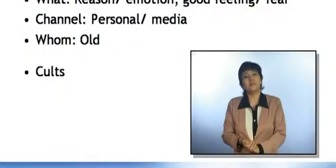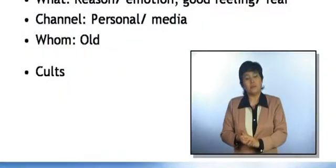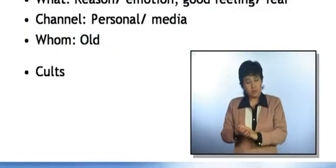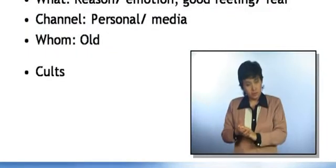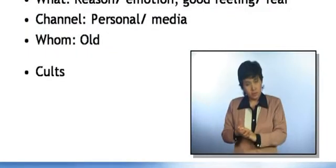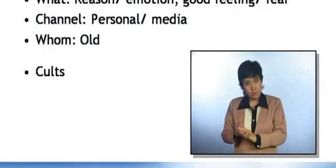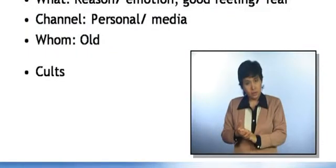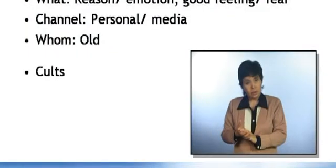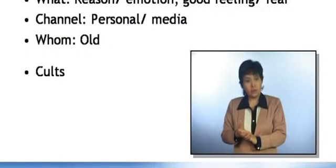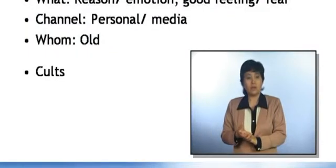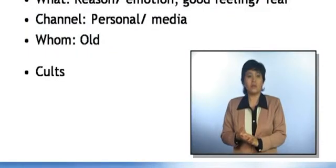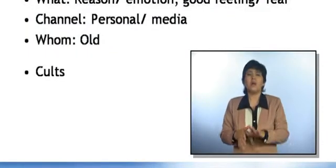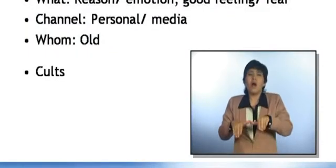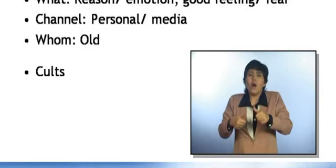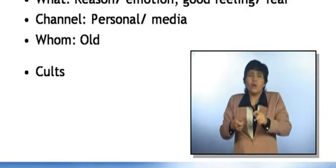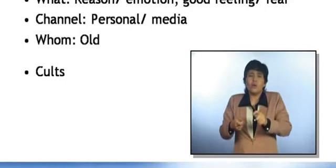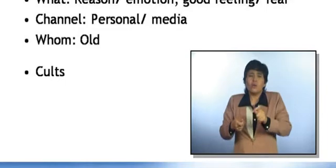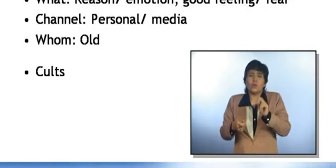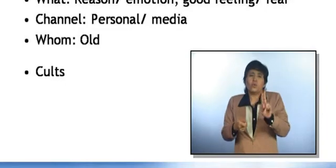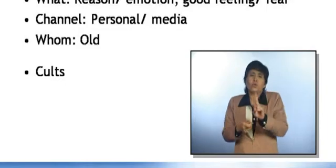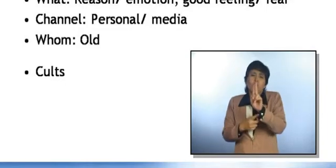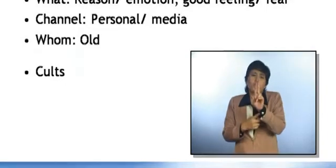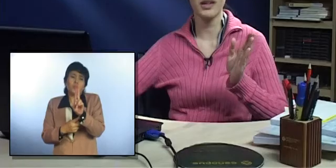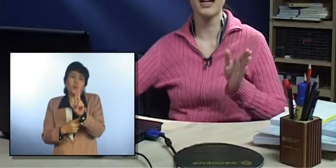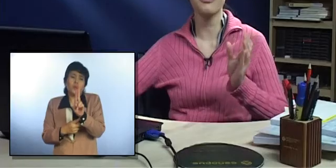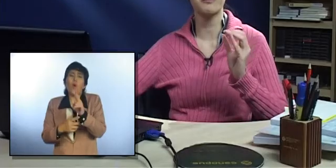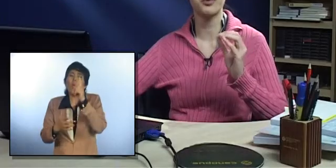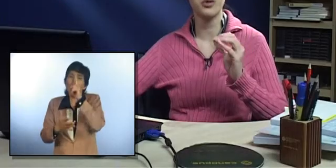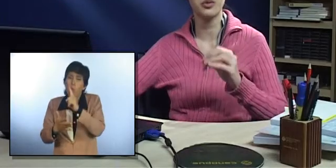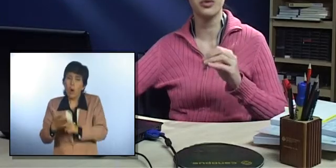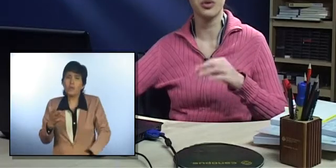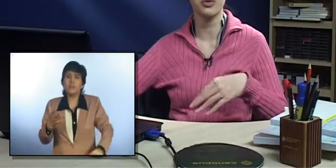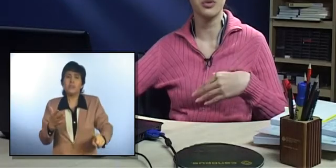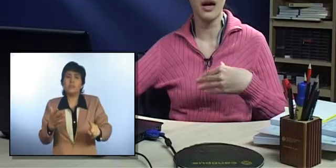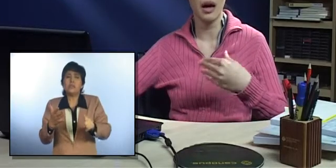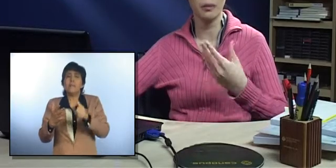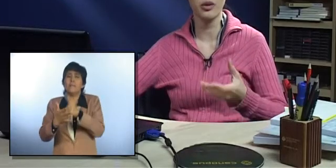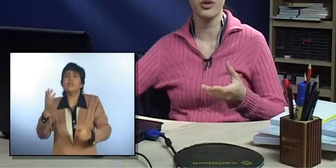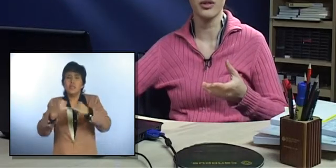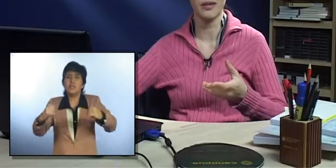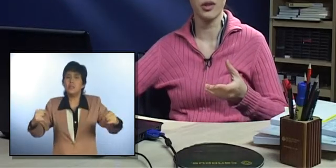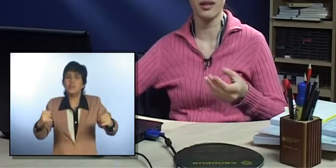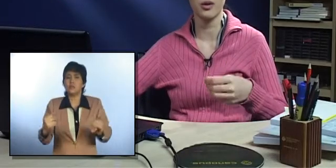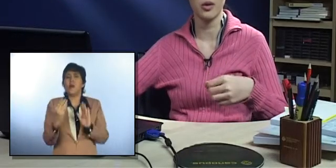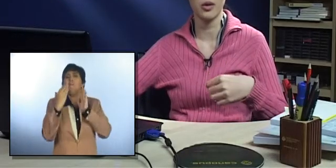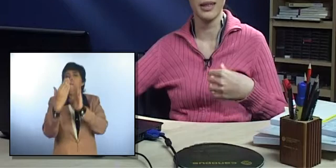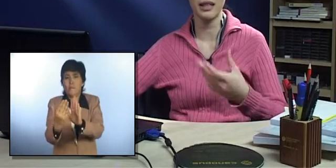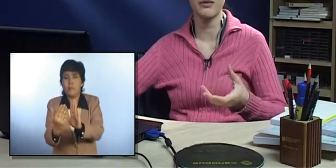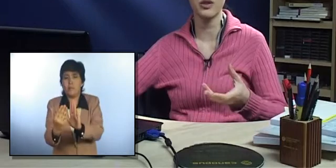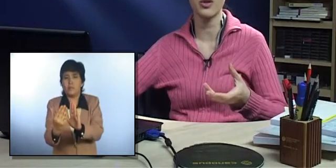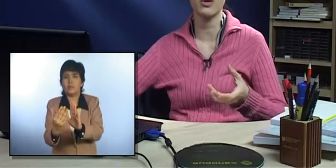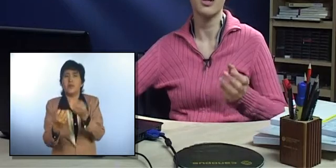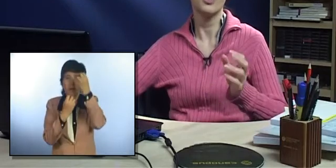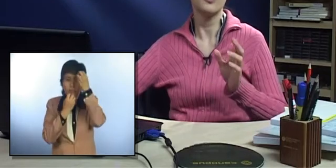Next one is the channel. How would you use, what kind of approach would you approach your subject or